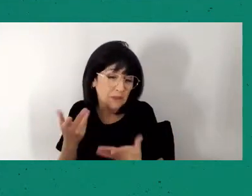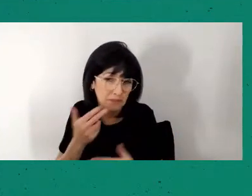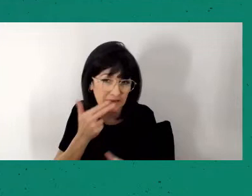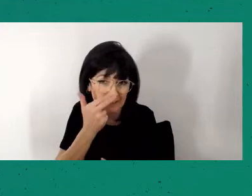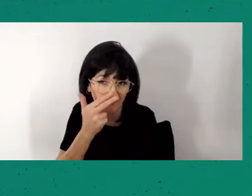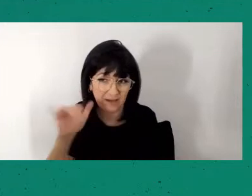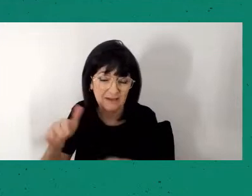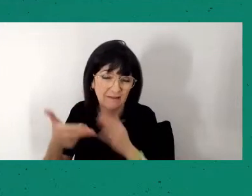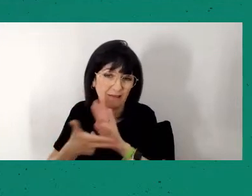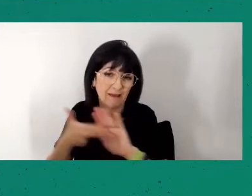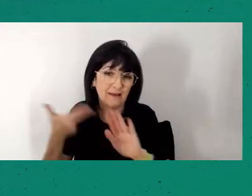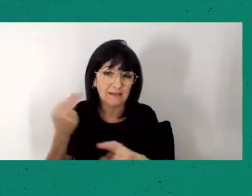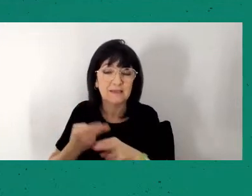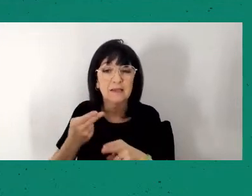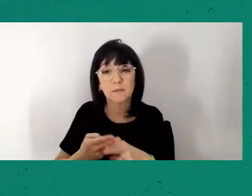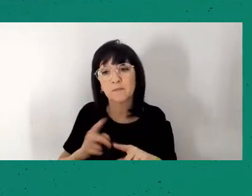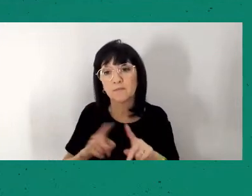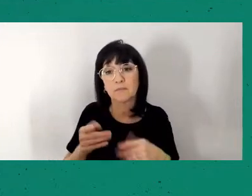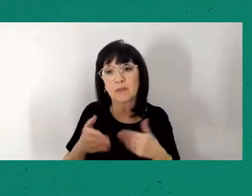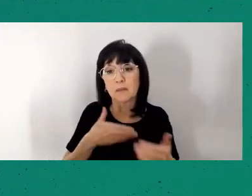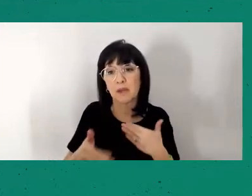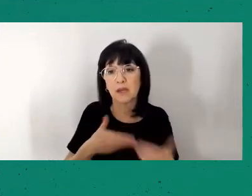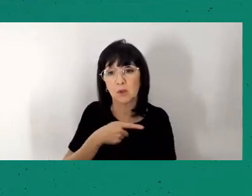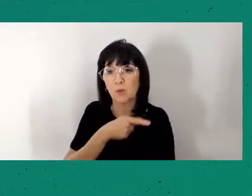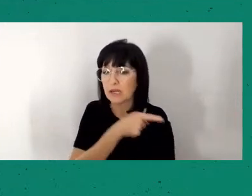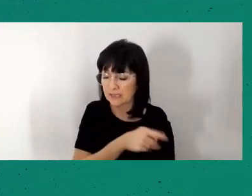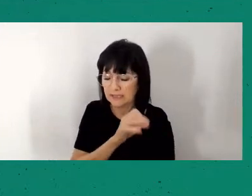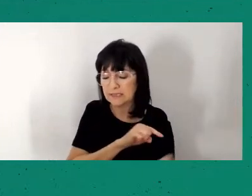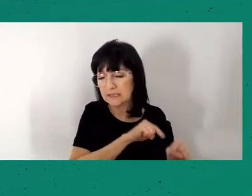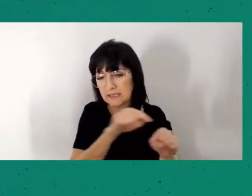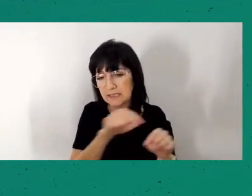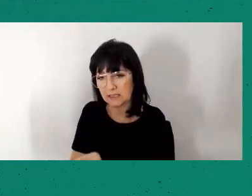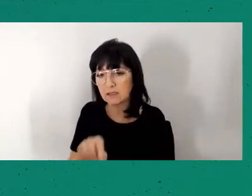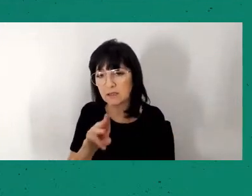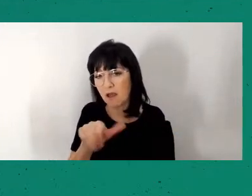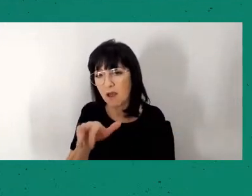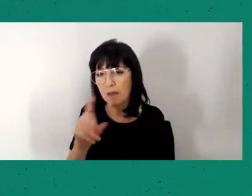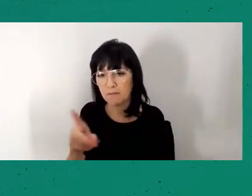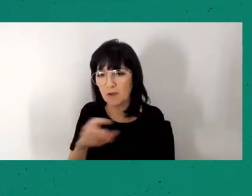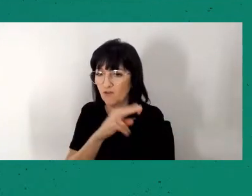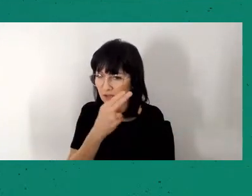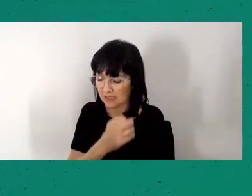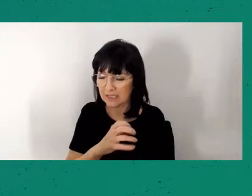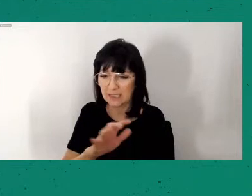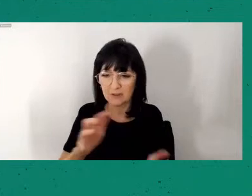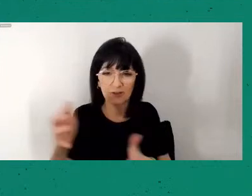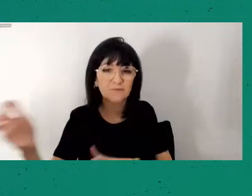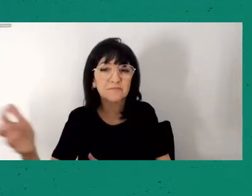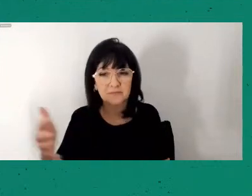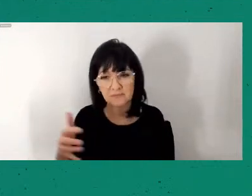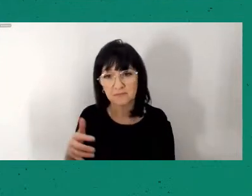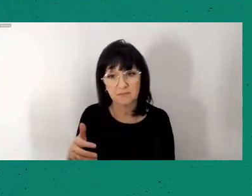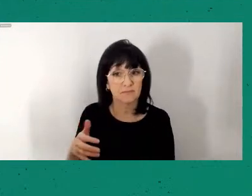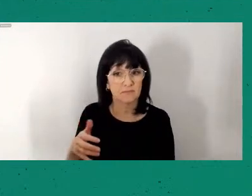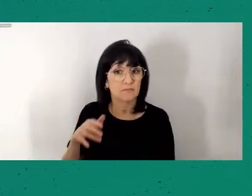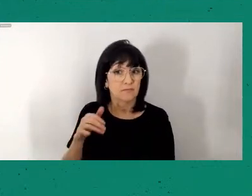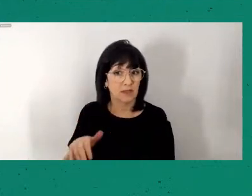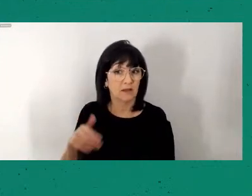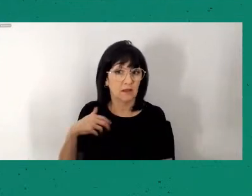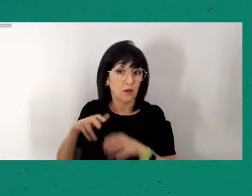he came and he wreaked havoc in Milford. And I happened to be riding through school, and they rode through Milford